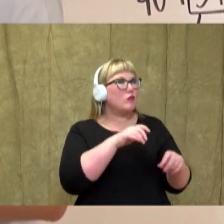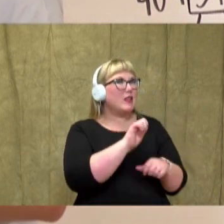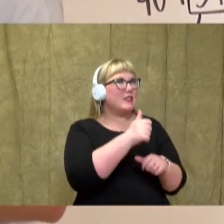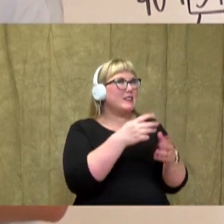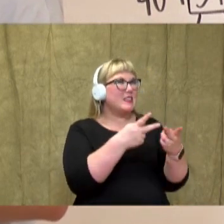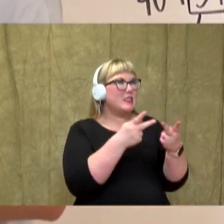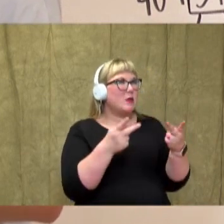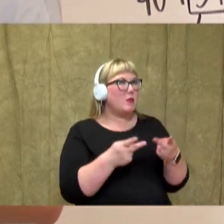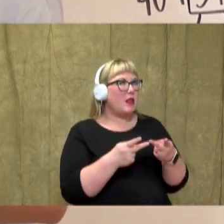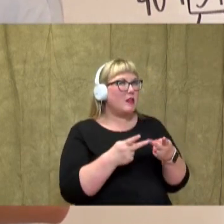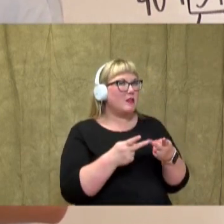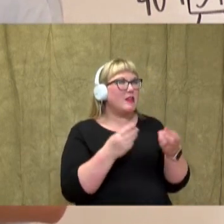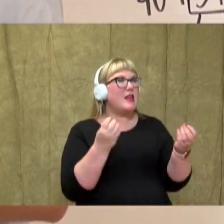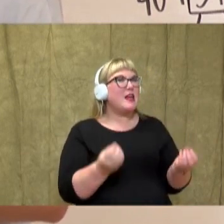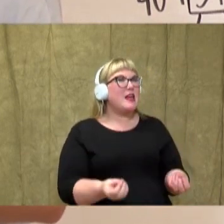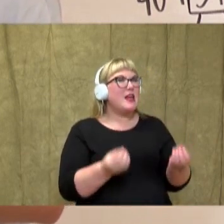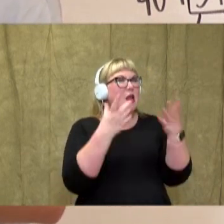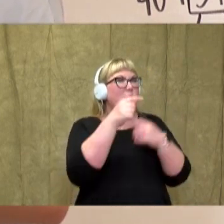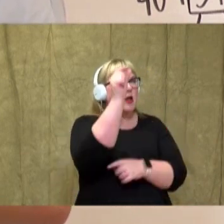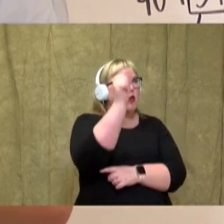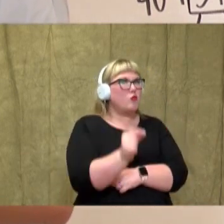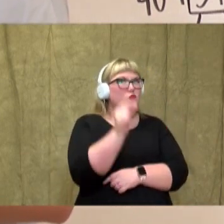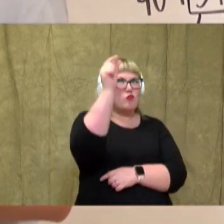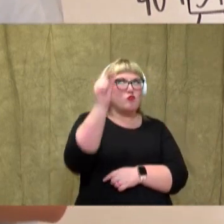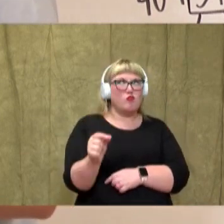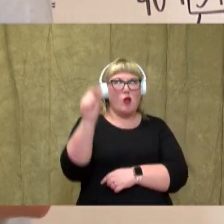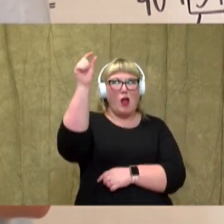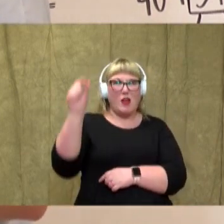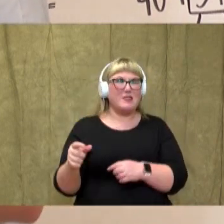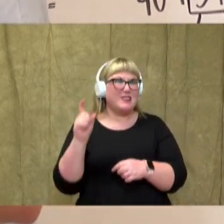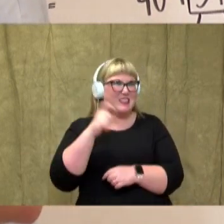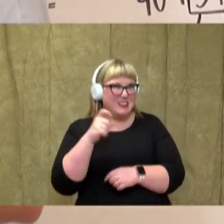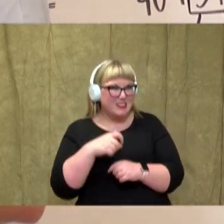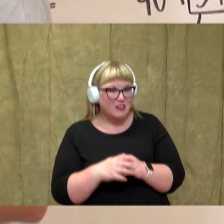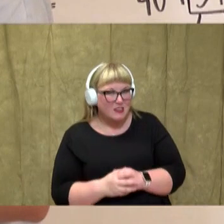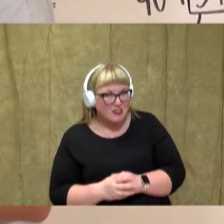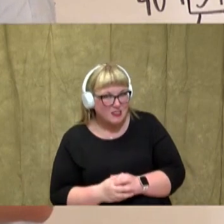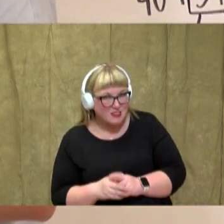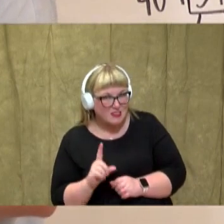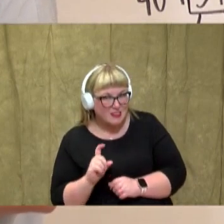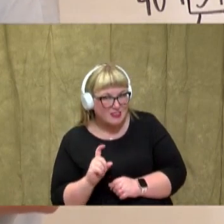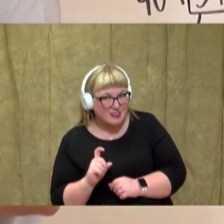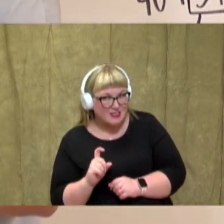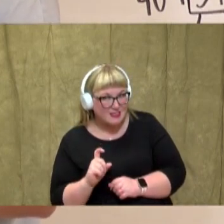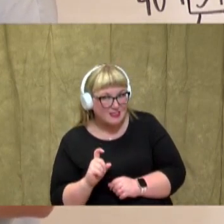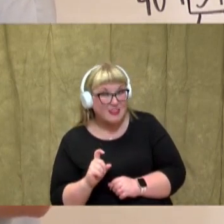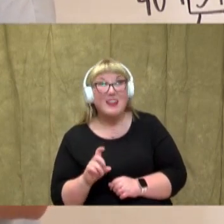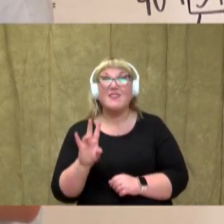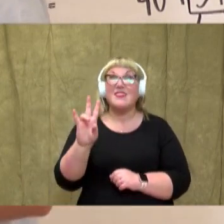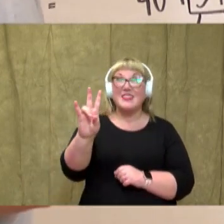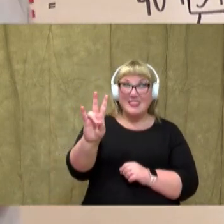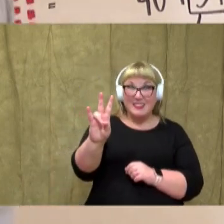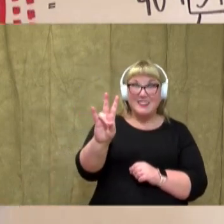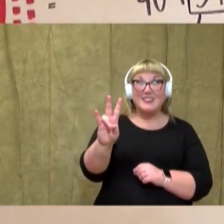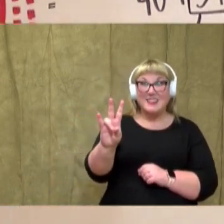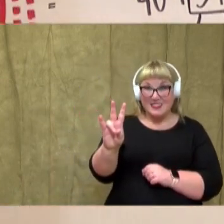tens place. How many rods are in the tens place? I hope you said